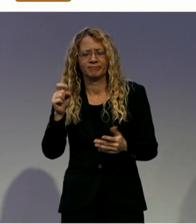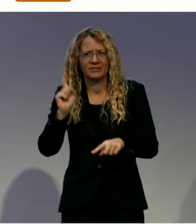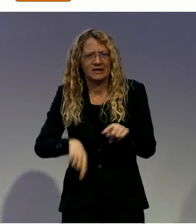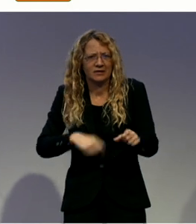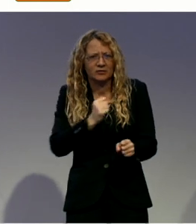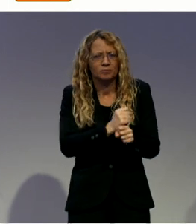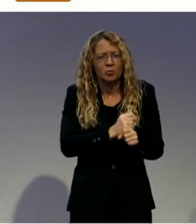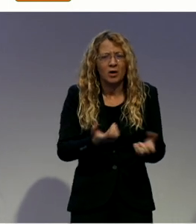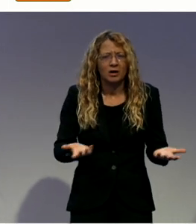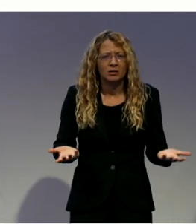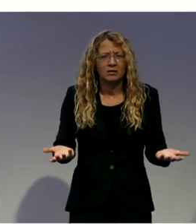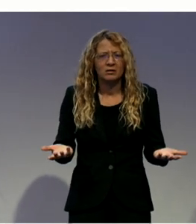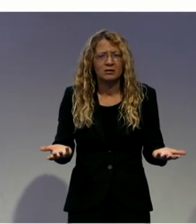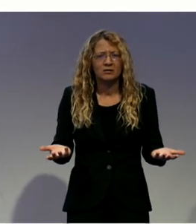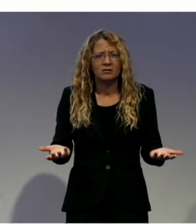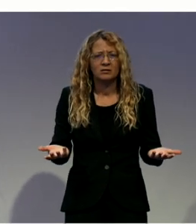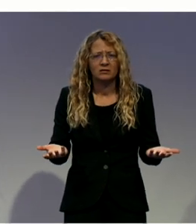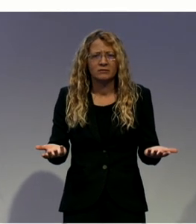independently. Okay?